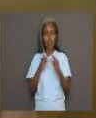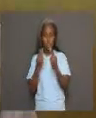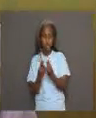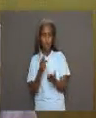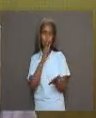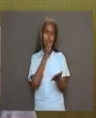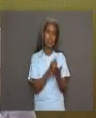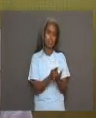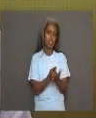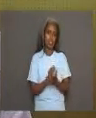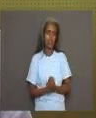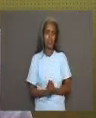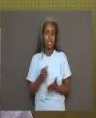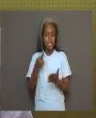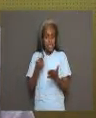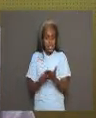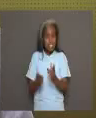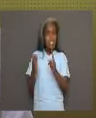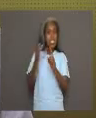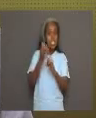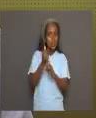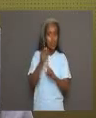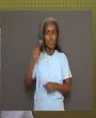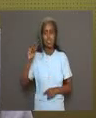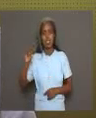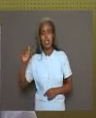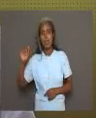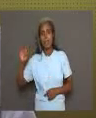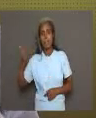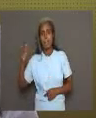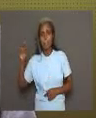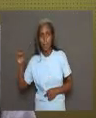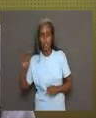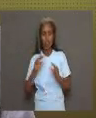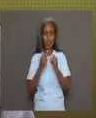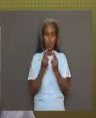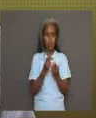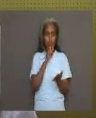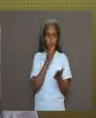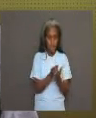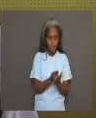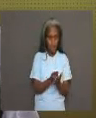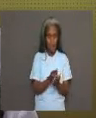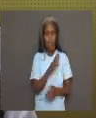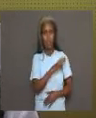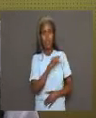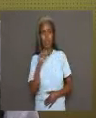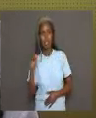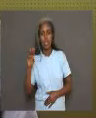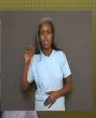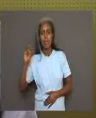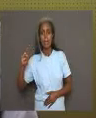data. This includes the mean for grouped data and